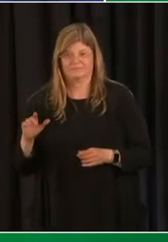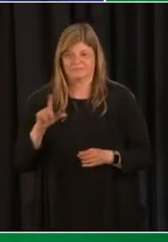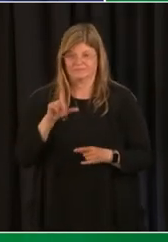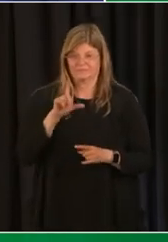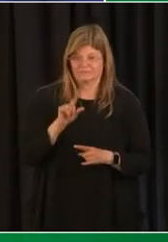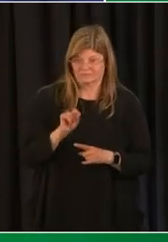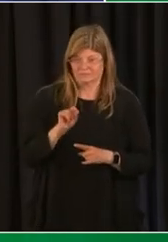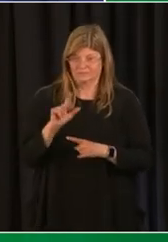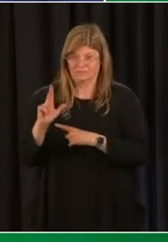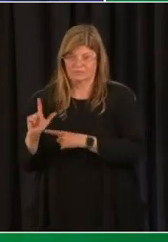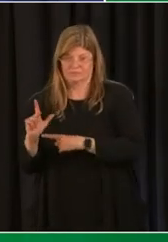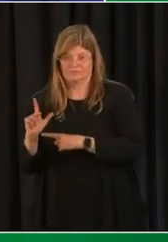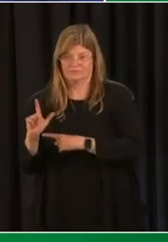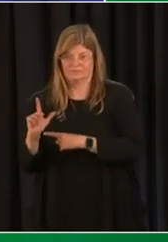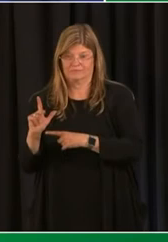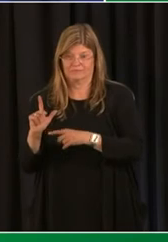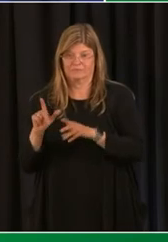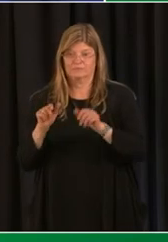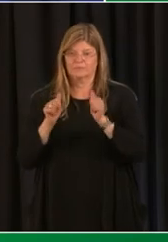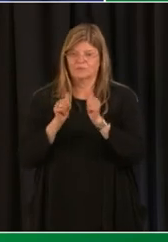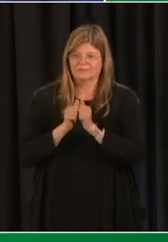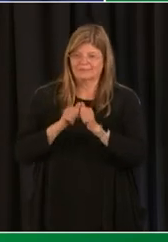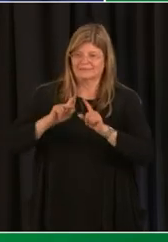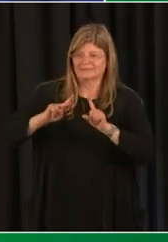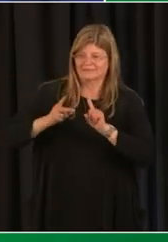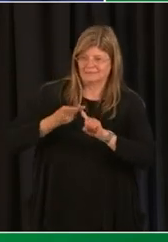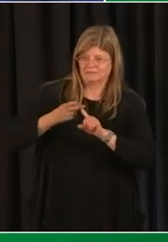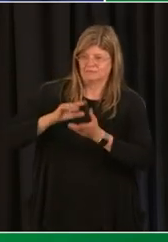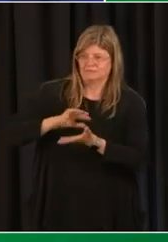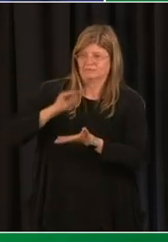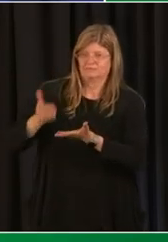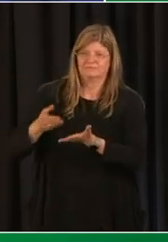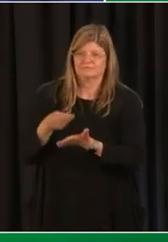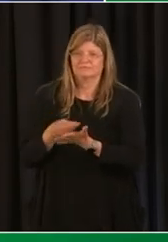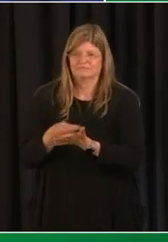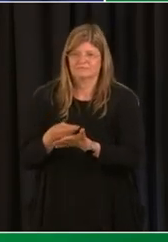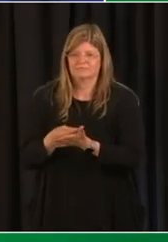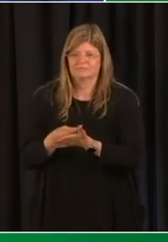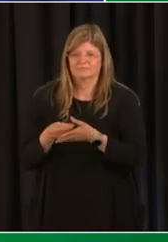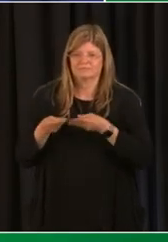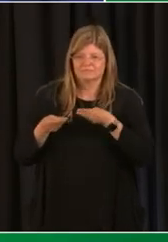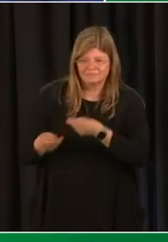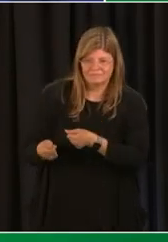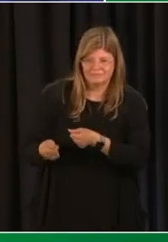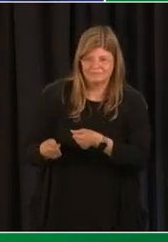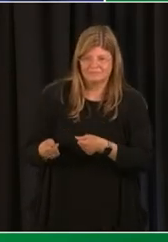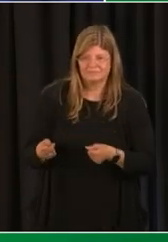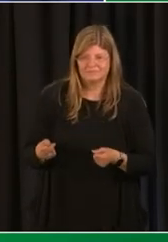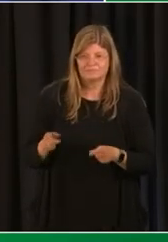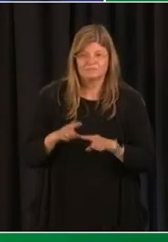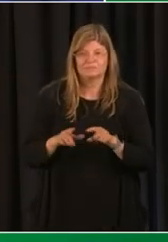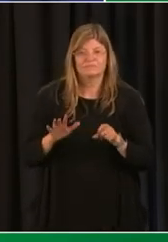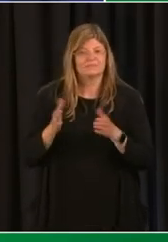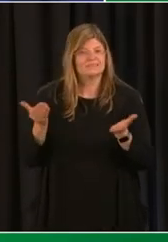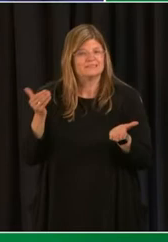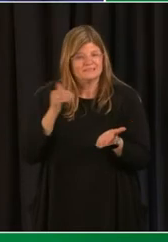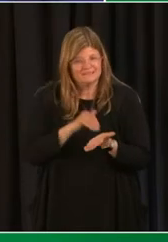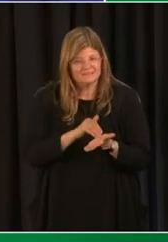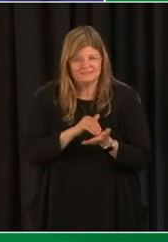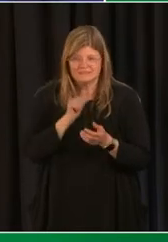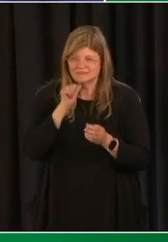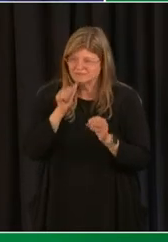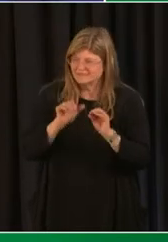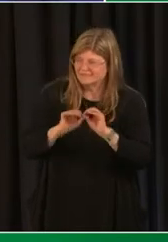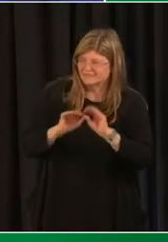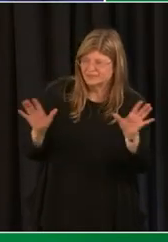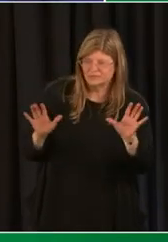2023 that we, with the second tranche of federal funds that we haven't to spend the full amount. But again, unclear.